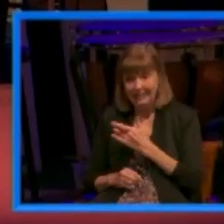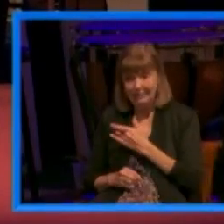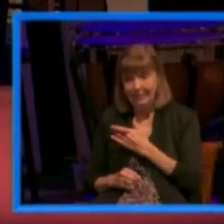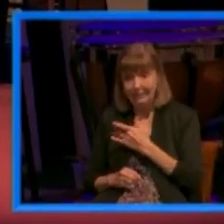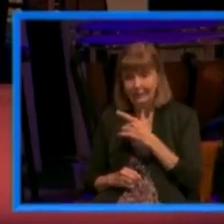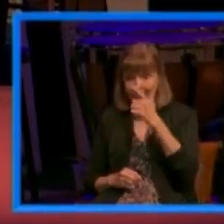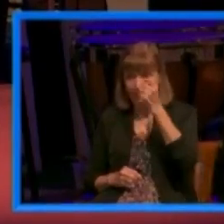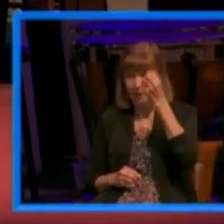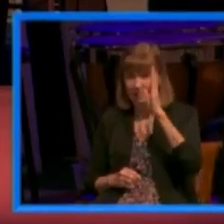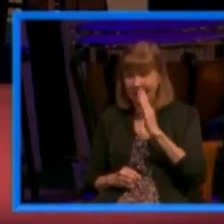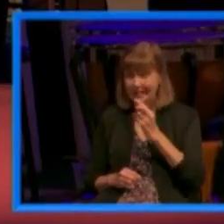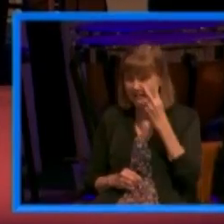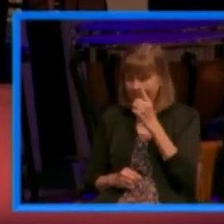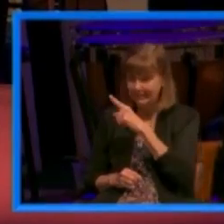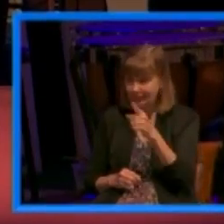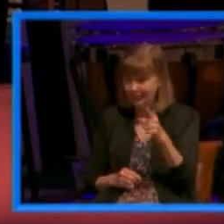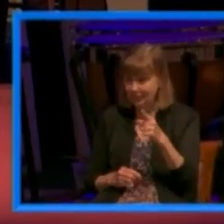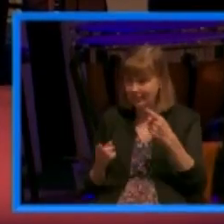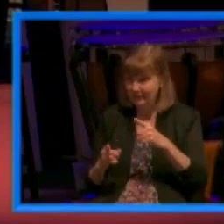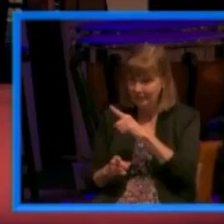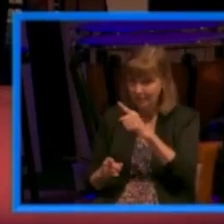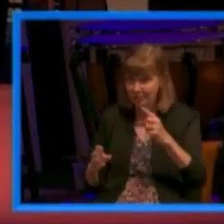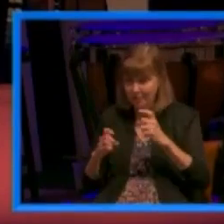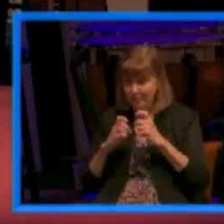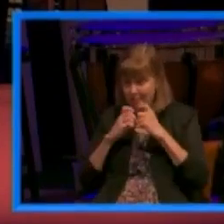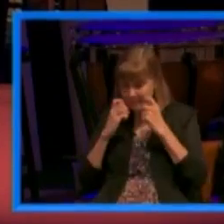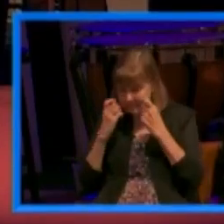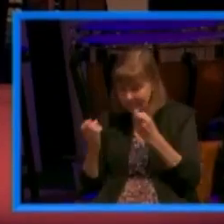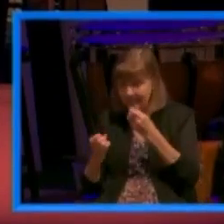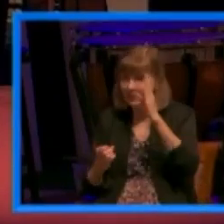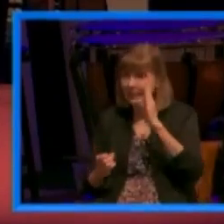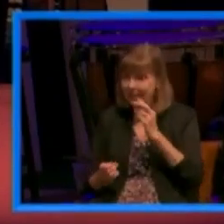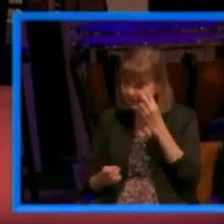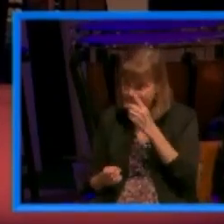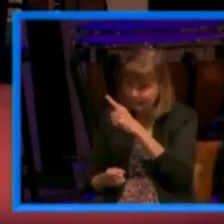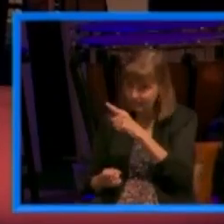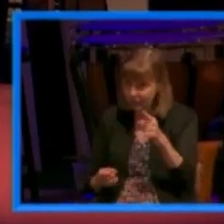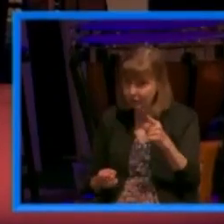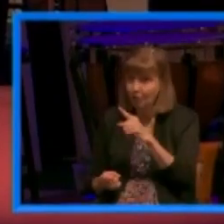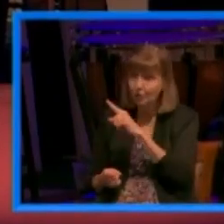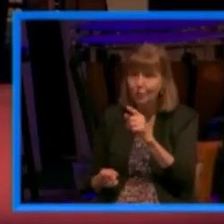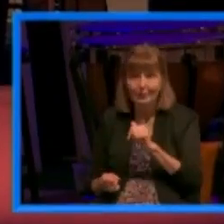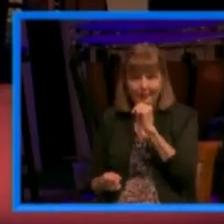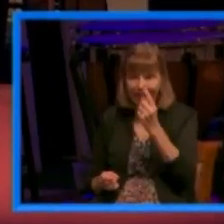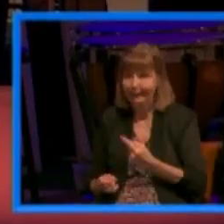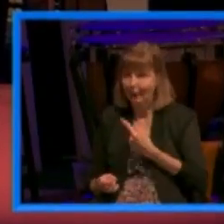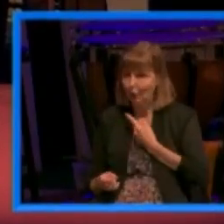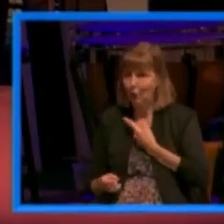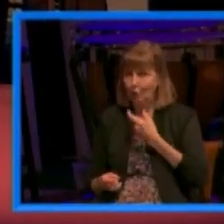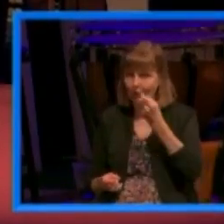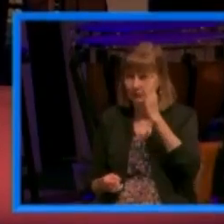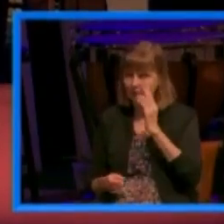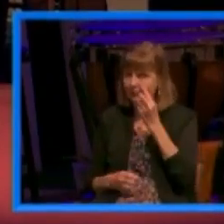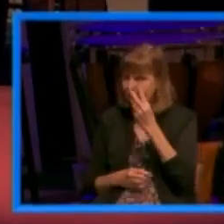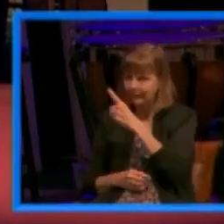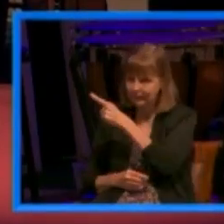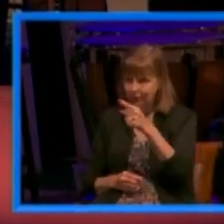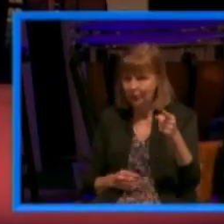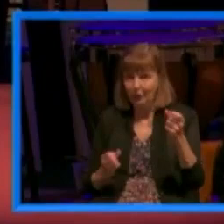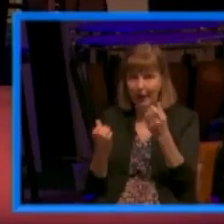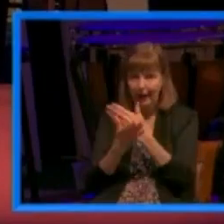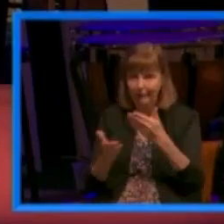God sees you when you're sinning. You are not alone when you're by yourself sinning. God sees you. He keeps a record of